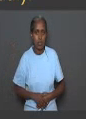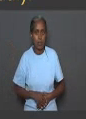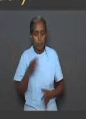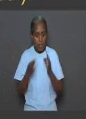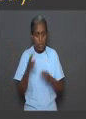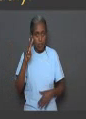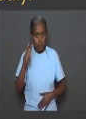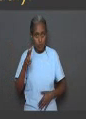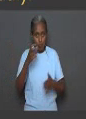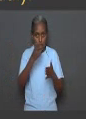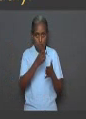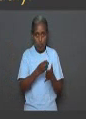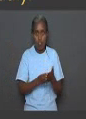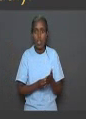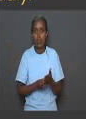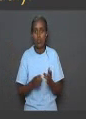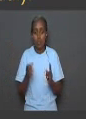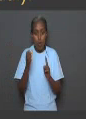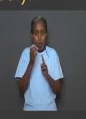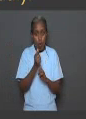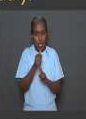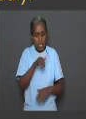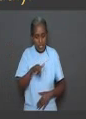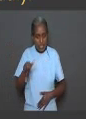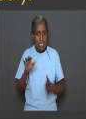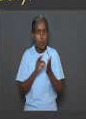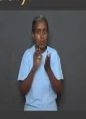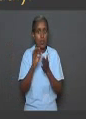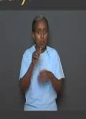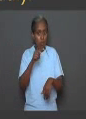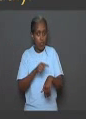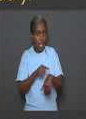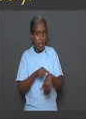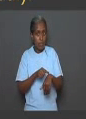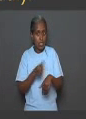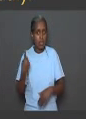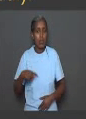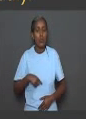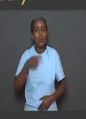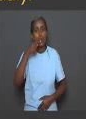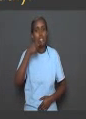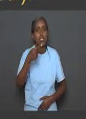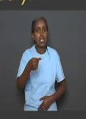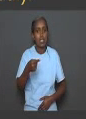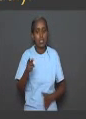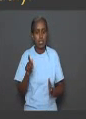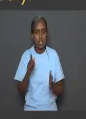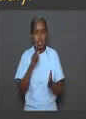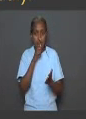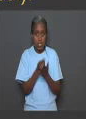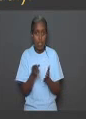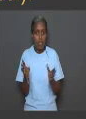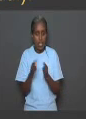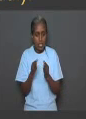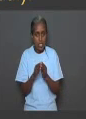If 2 values occur the same number of times, we say the data set